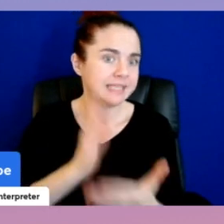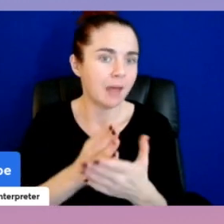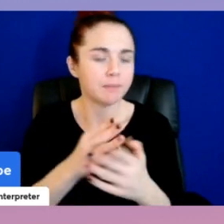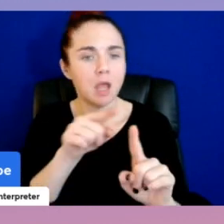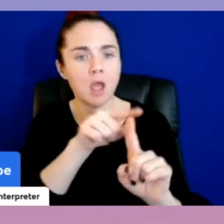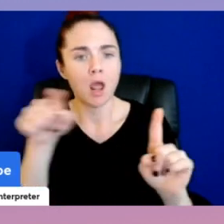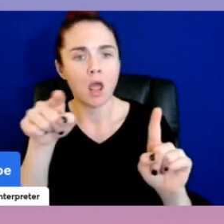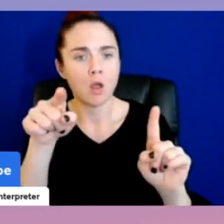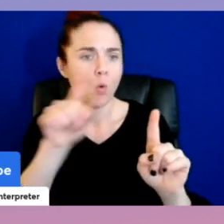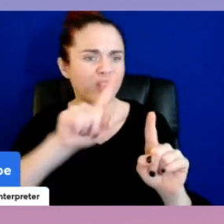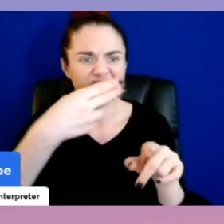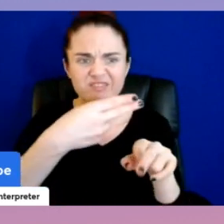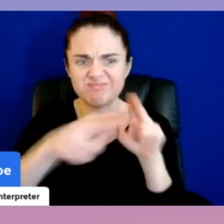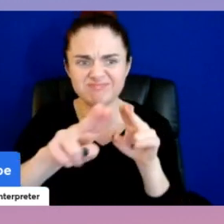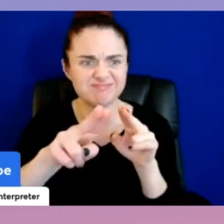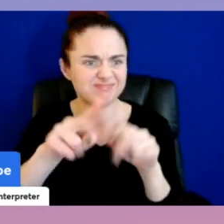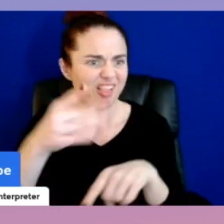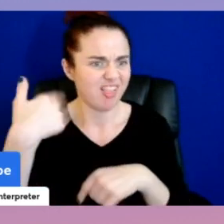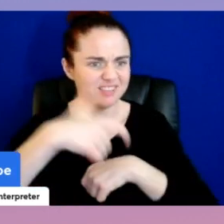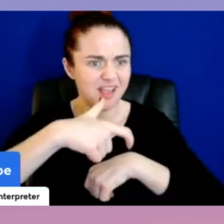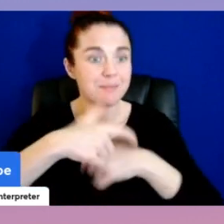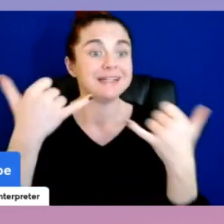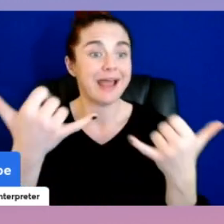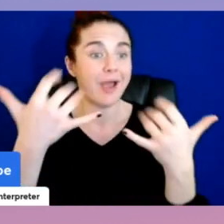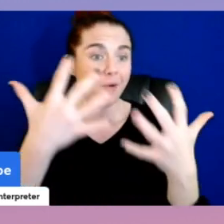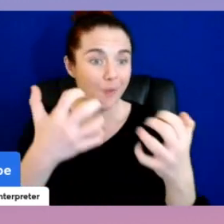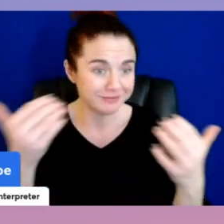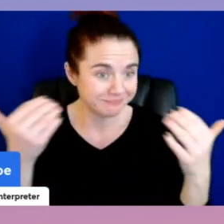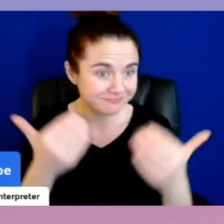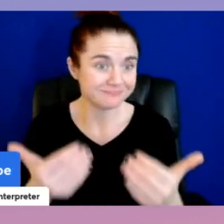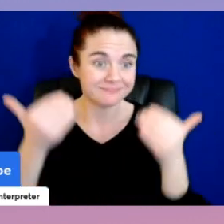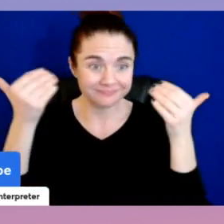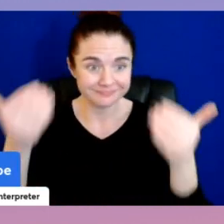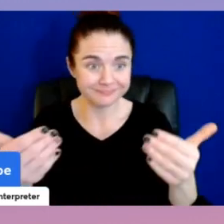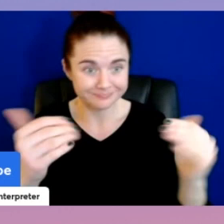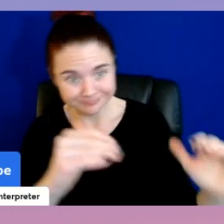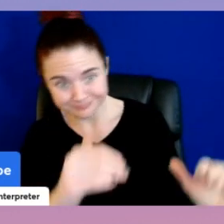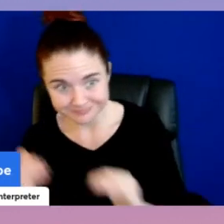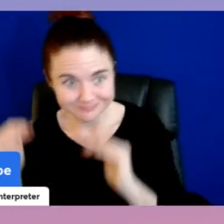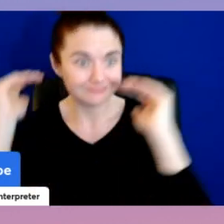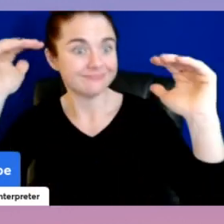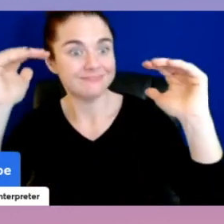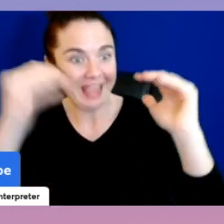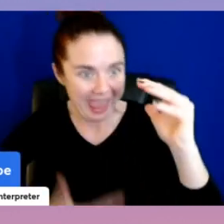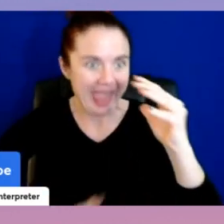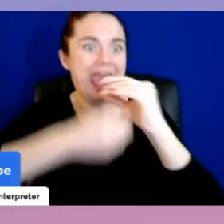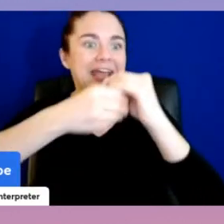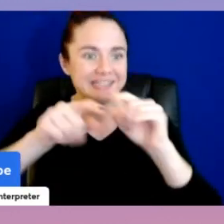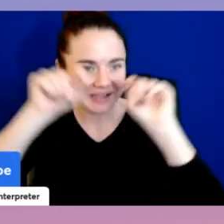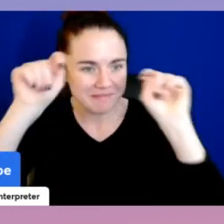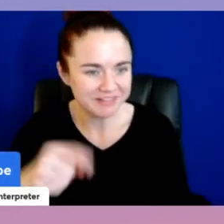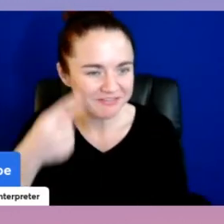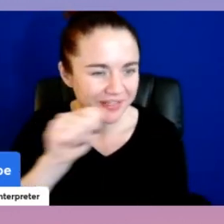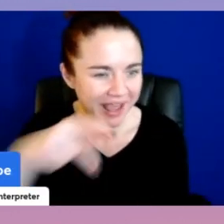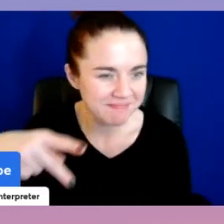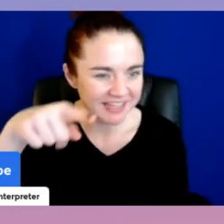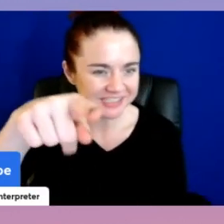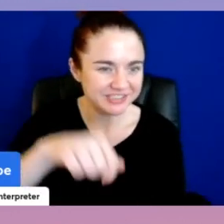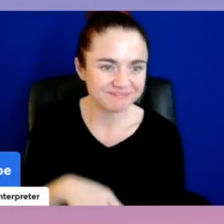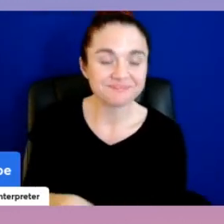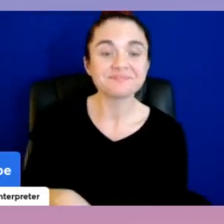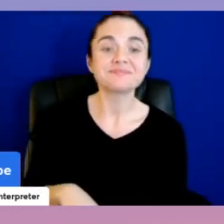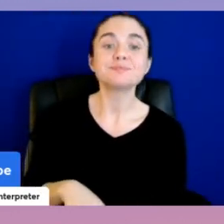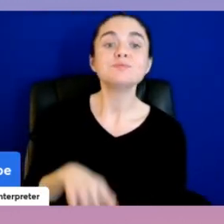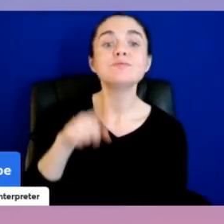now we want to take it to the next level and add the templating for our application. So as you can see here,